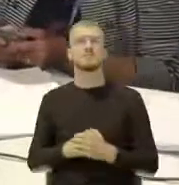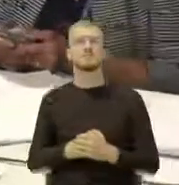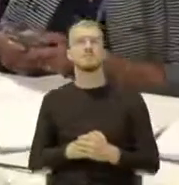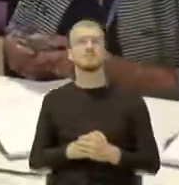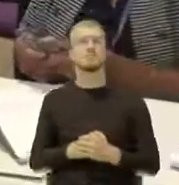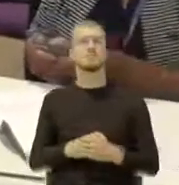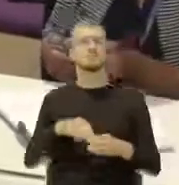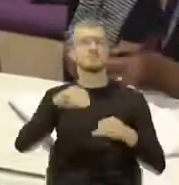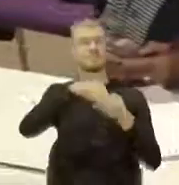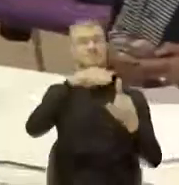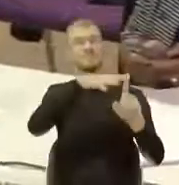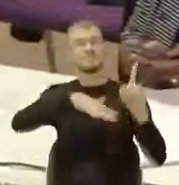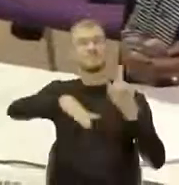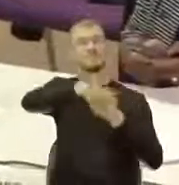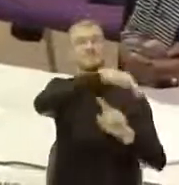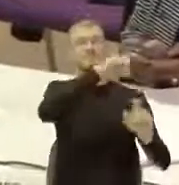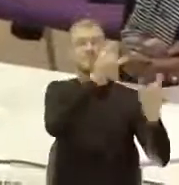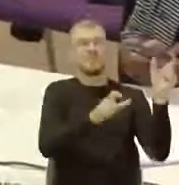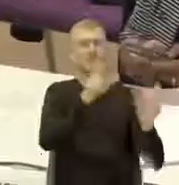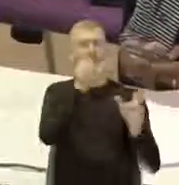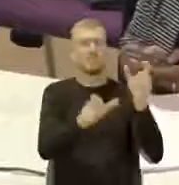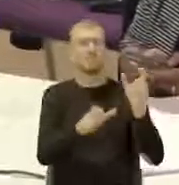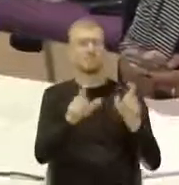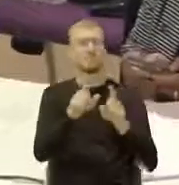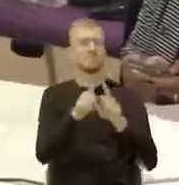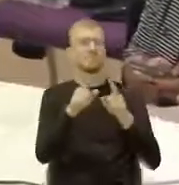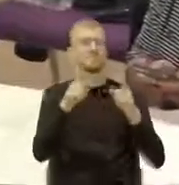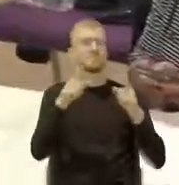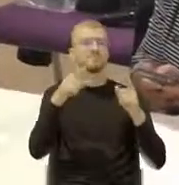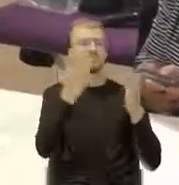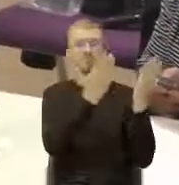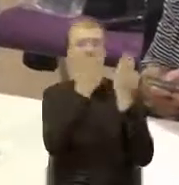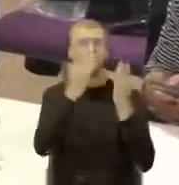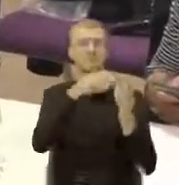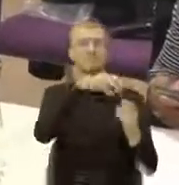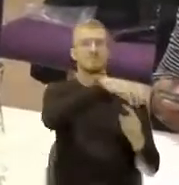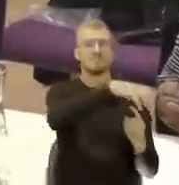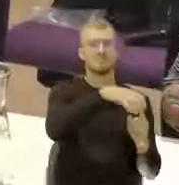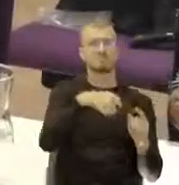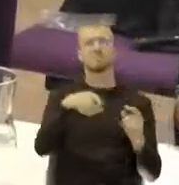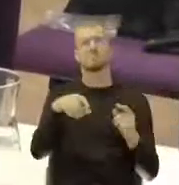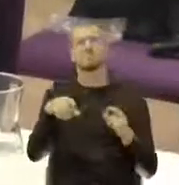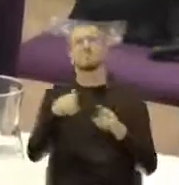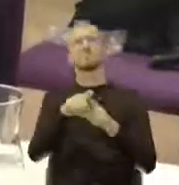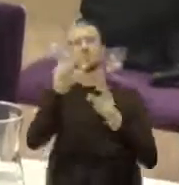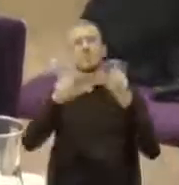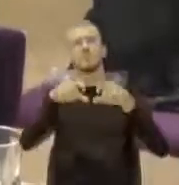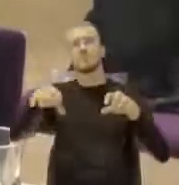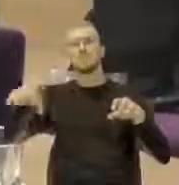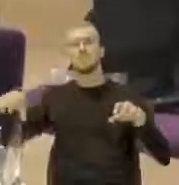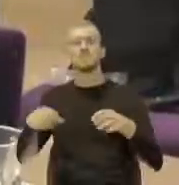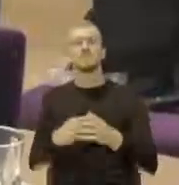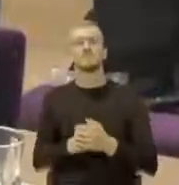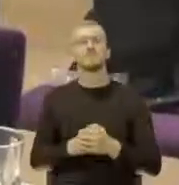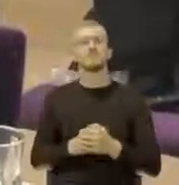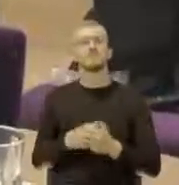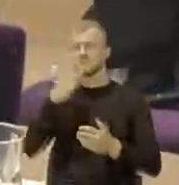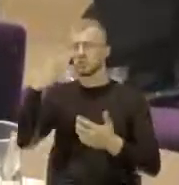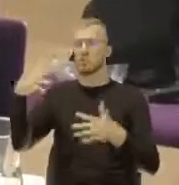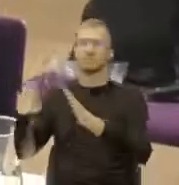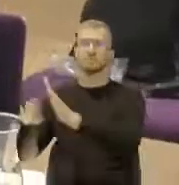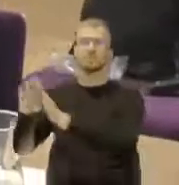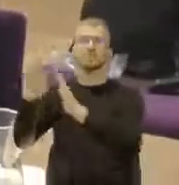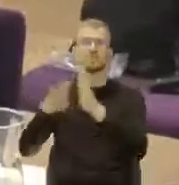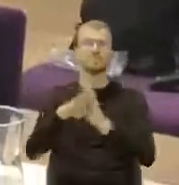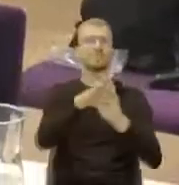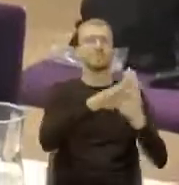emerging consensus that our current trajectory of local and regional development is locking our territories into unsustainable